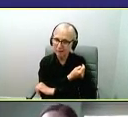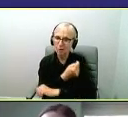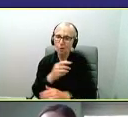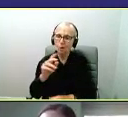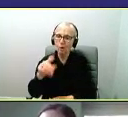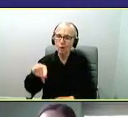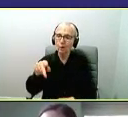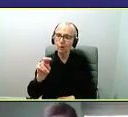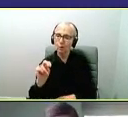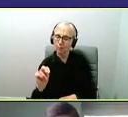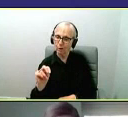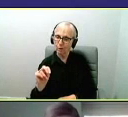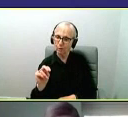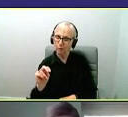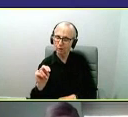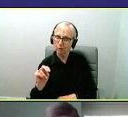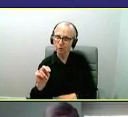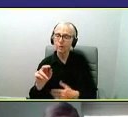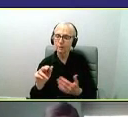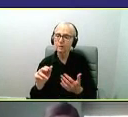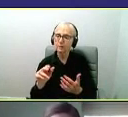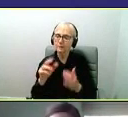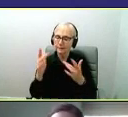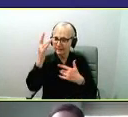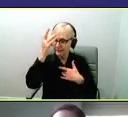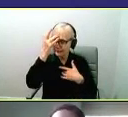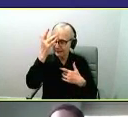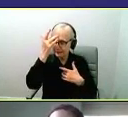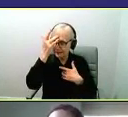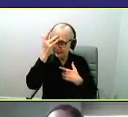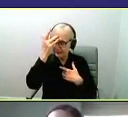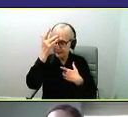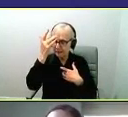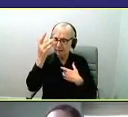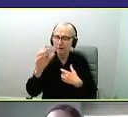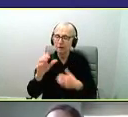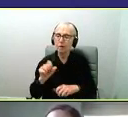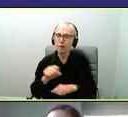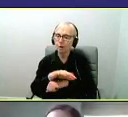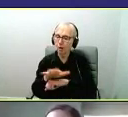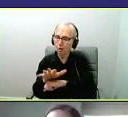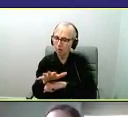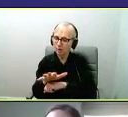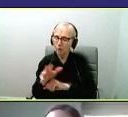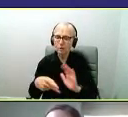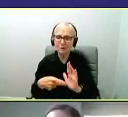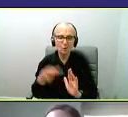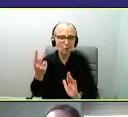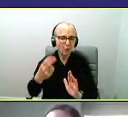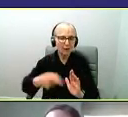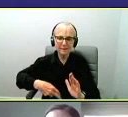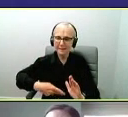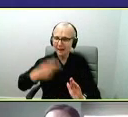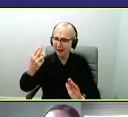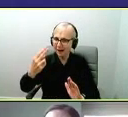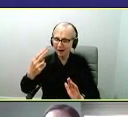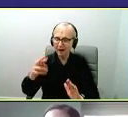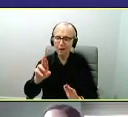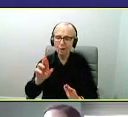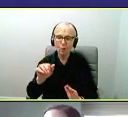pneumonia diseases, pneumococcal bacteria infections. COVID was having twice as high a rate